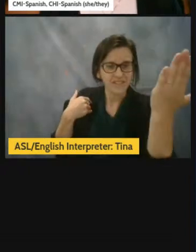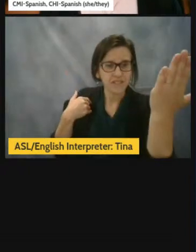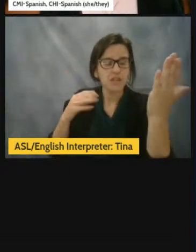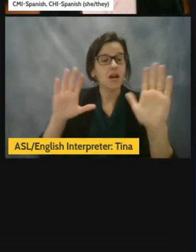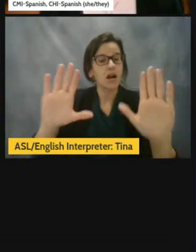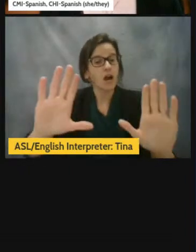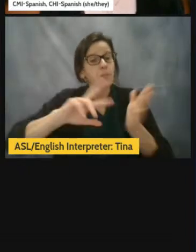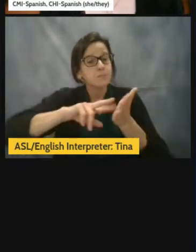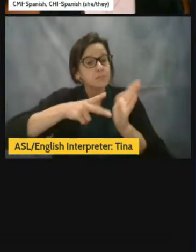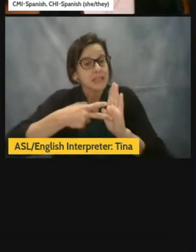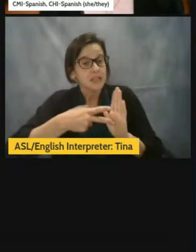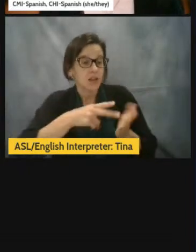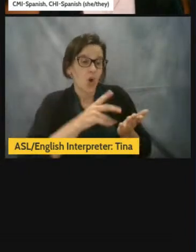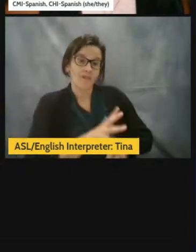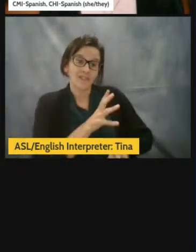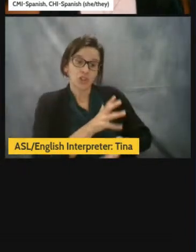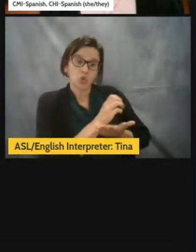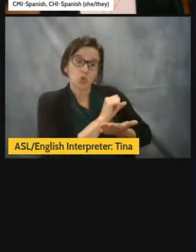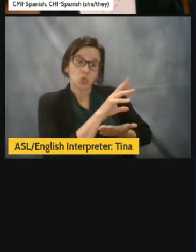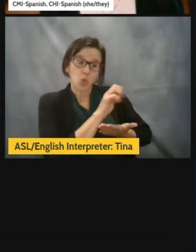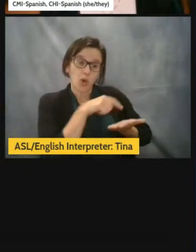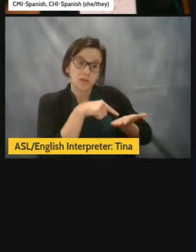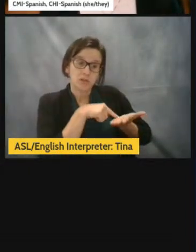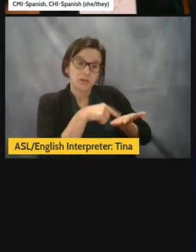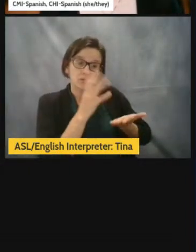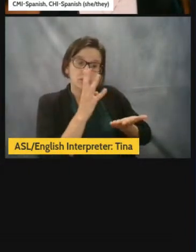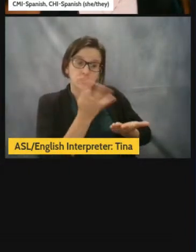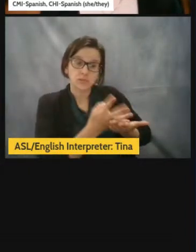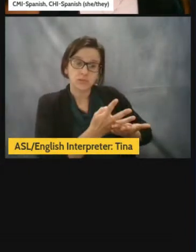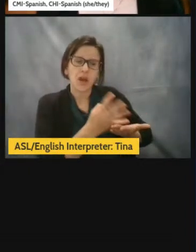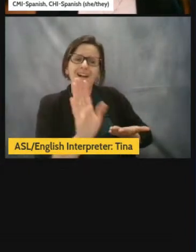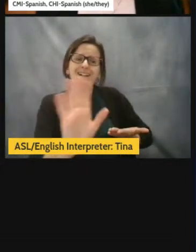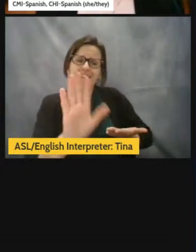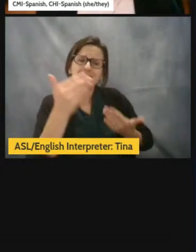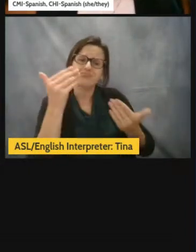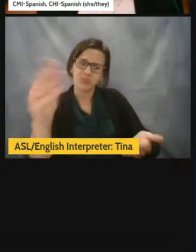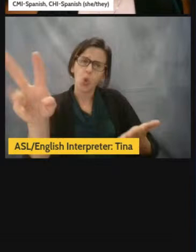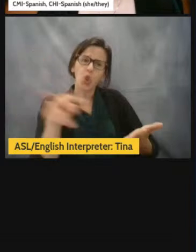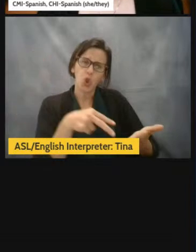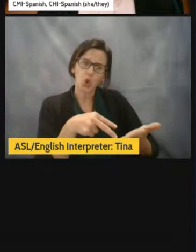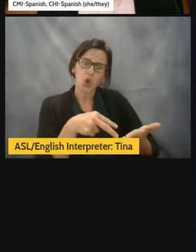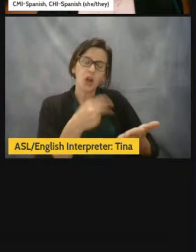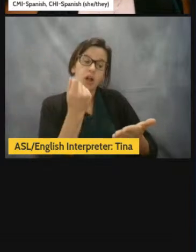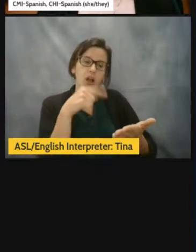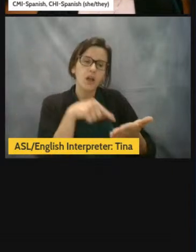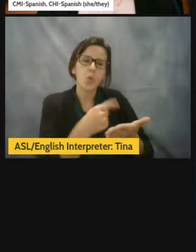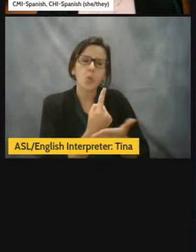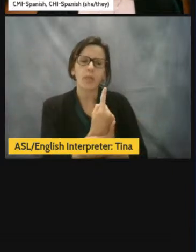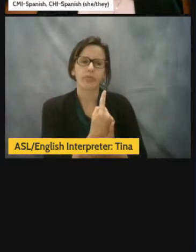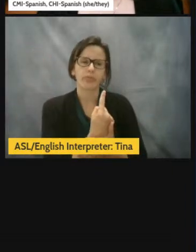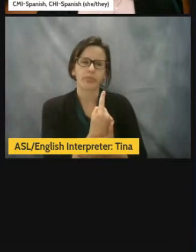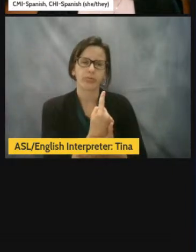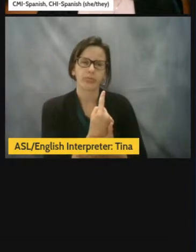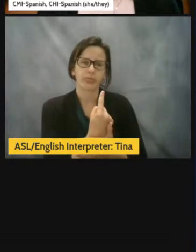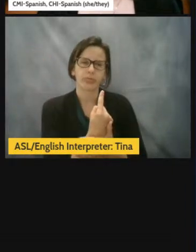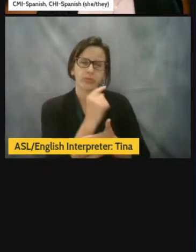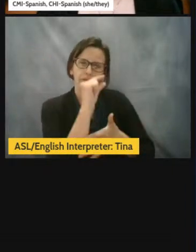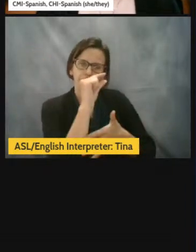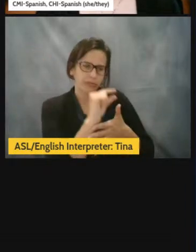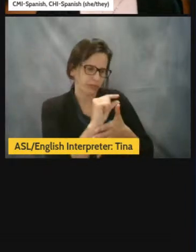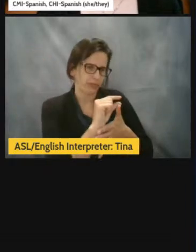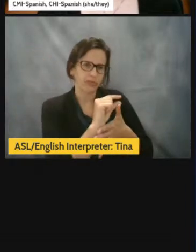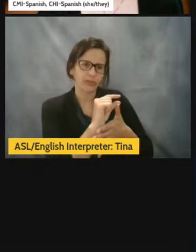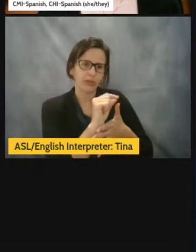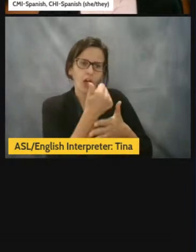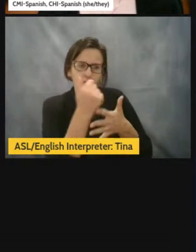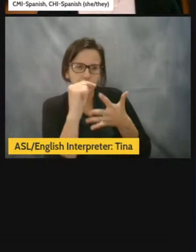sources. You can consult official sources, but that's only one small part of the puzzle. Now, why not look to